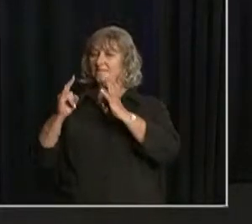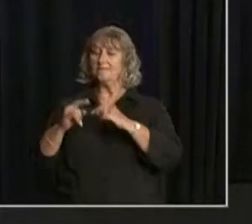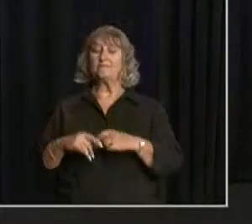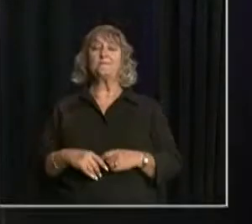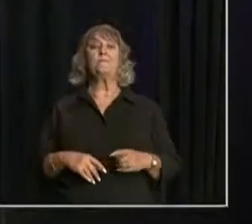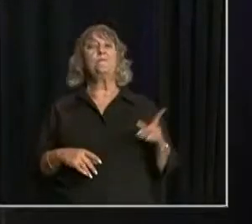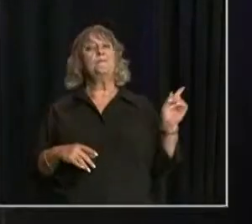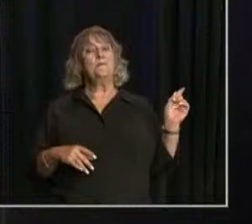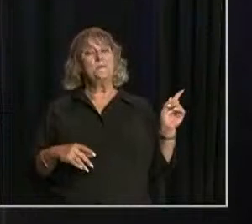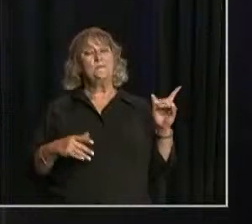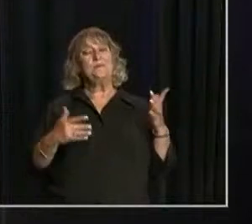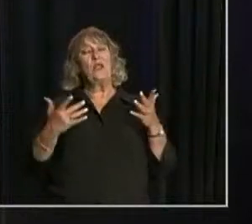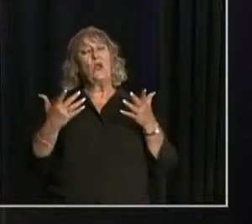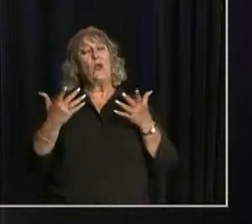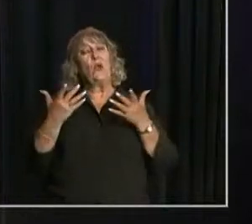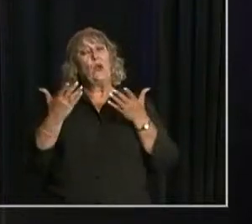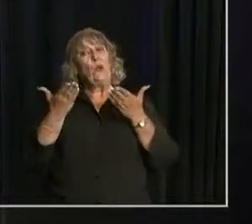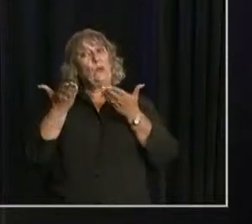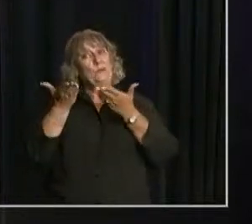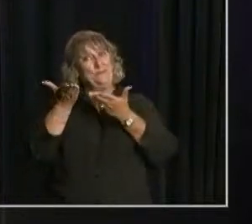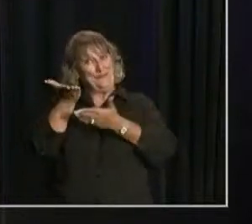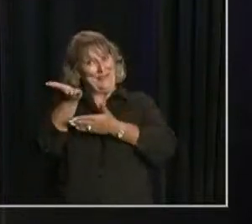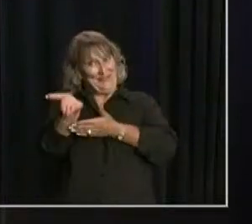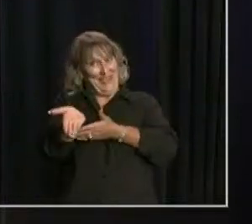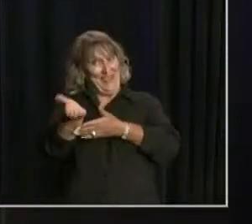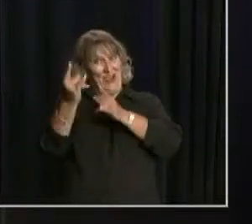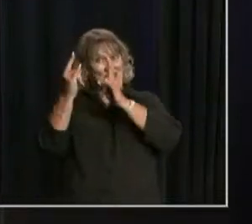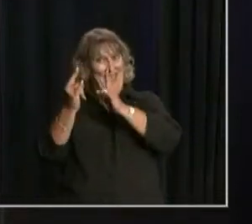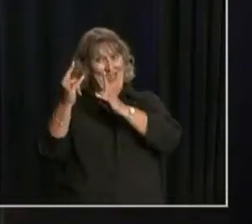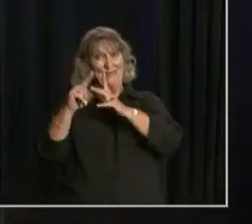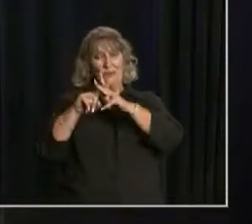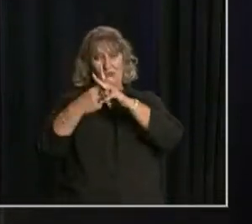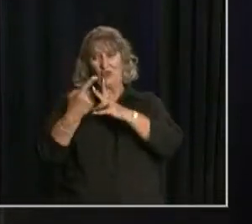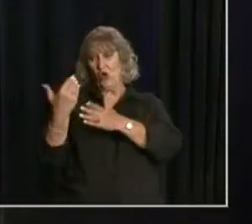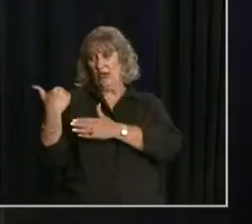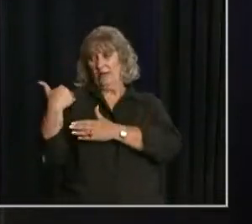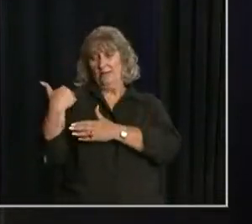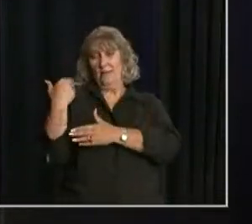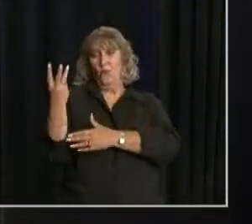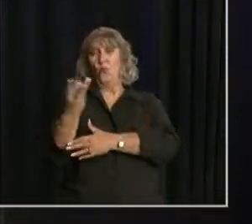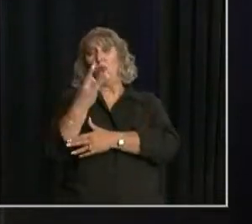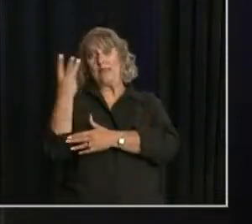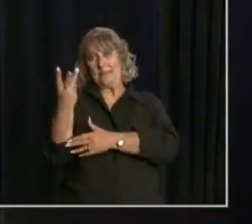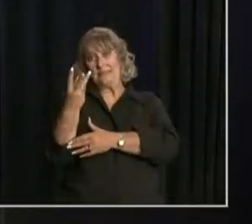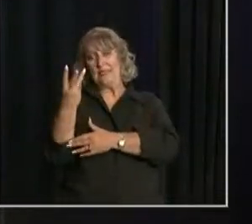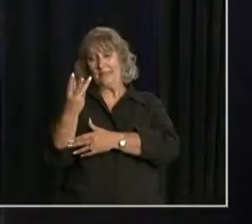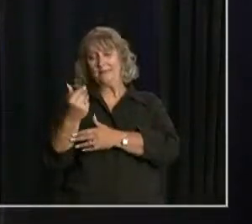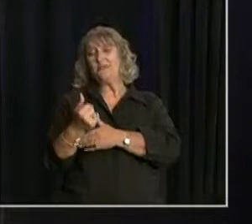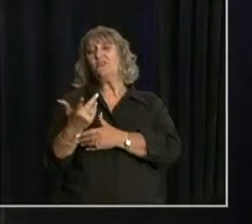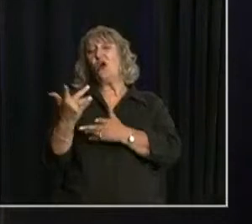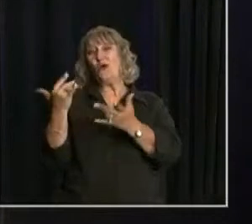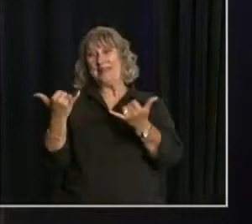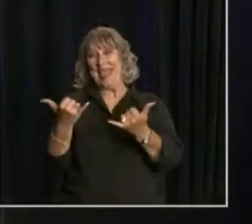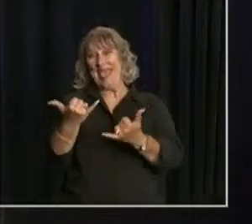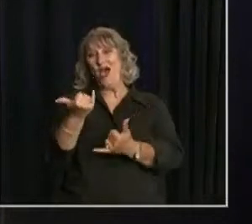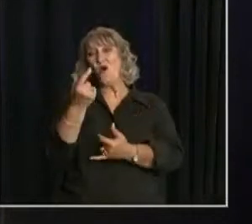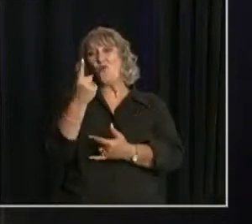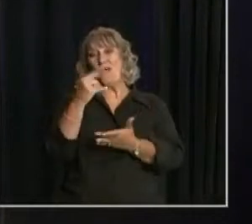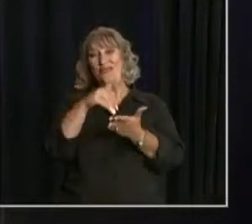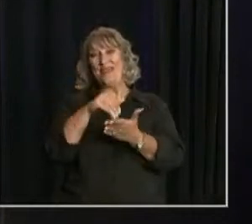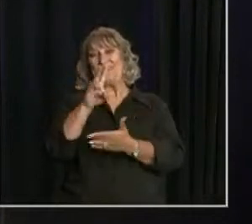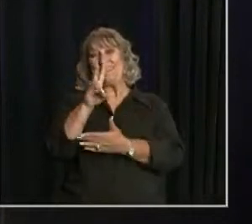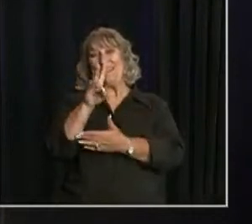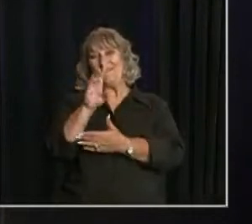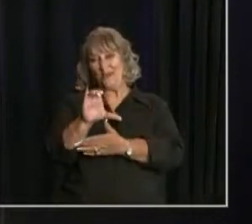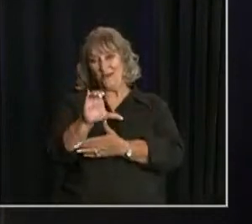we've been there for the past week, since last Wednesday. So we're showing to date 1,700 booster doses have been given at the